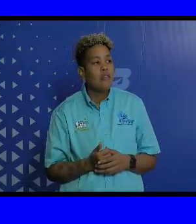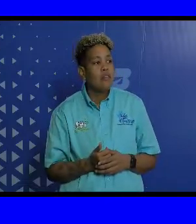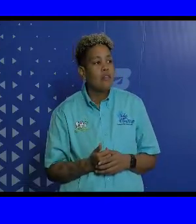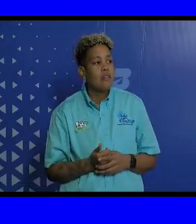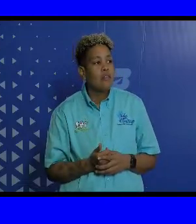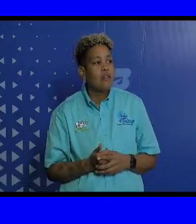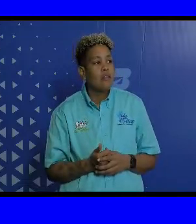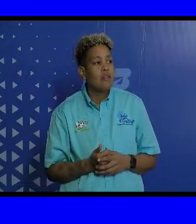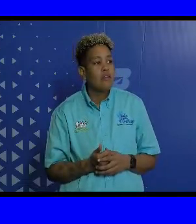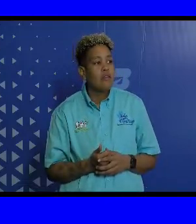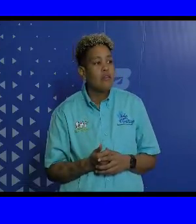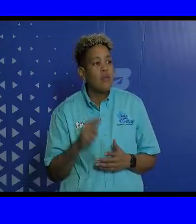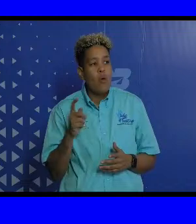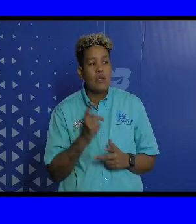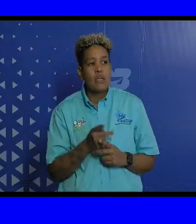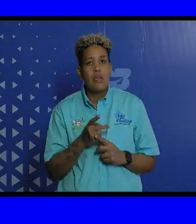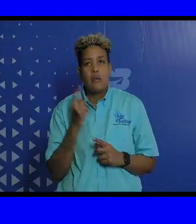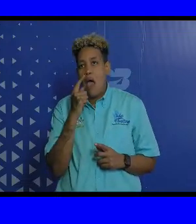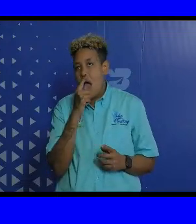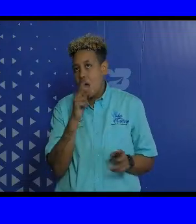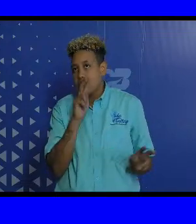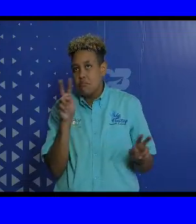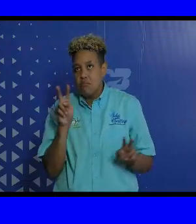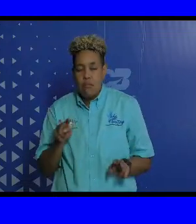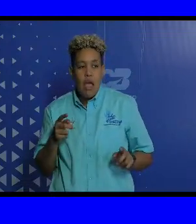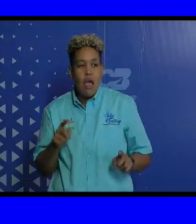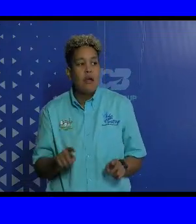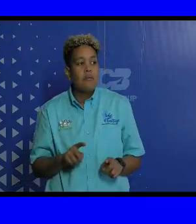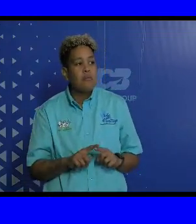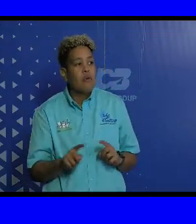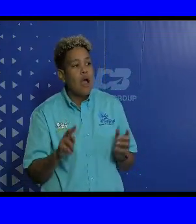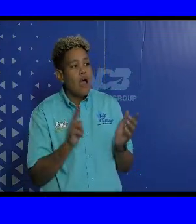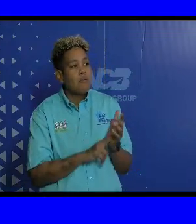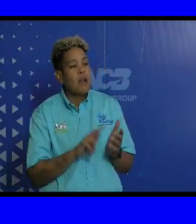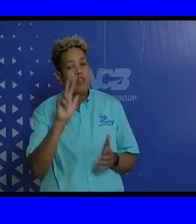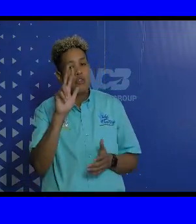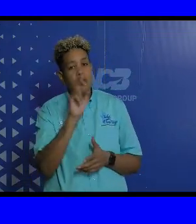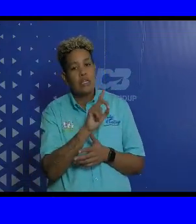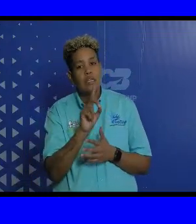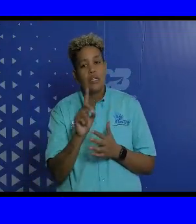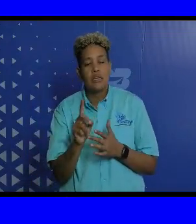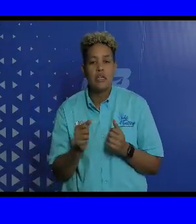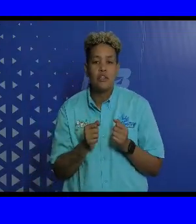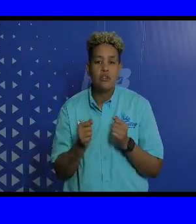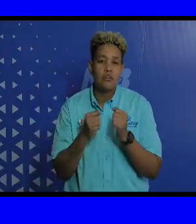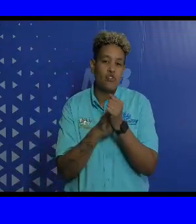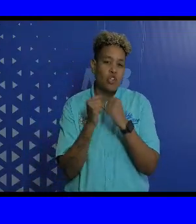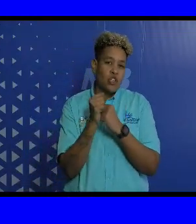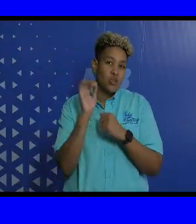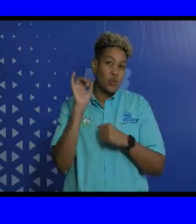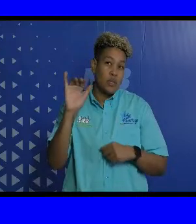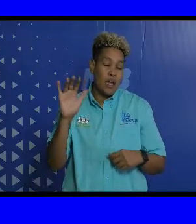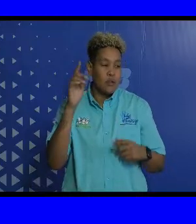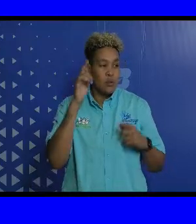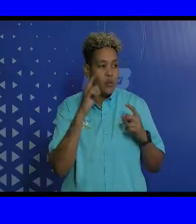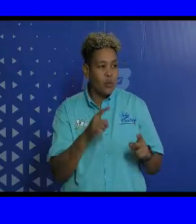we always keep our eyes open. But apply the 3D framework to it.